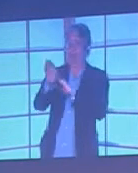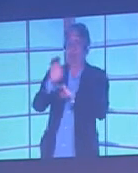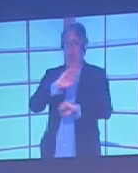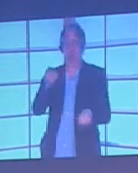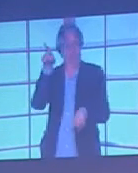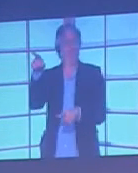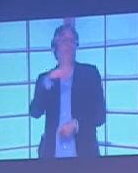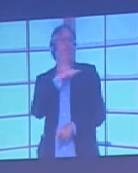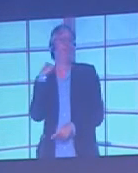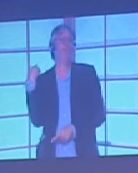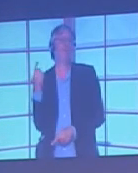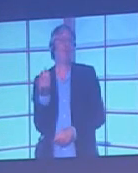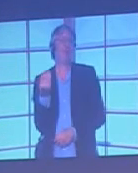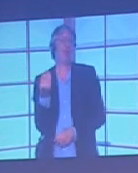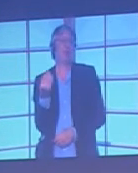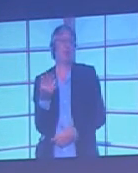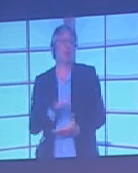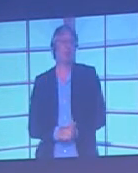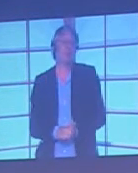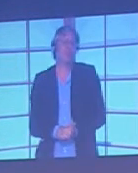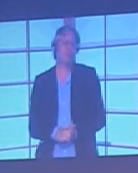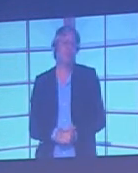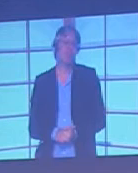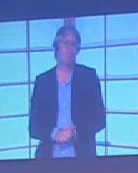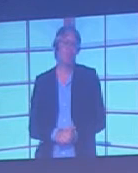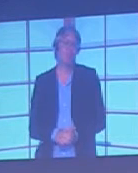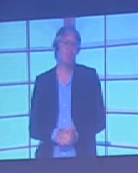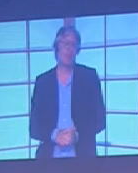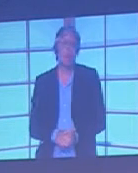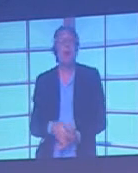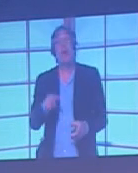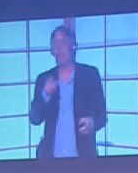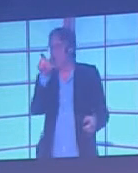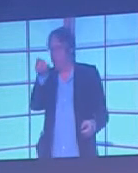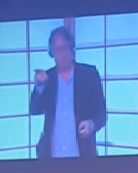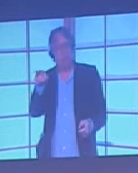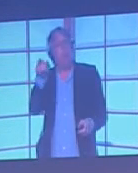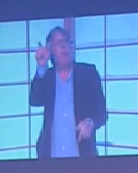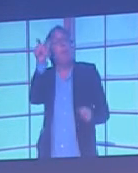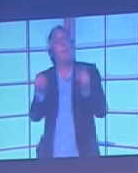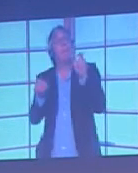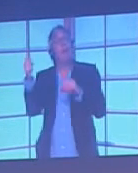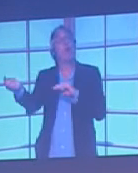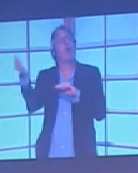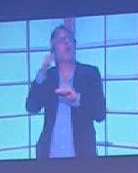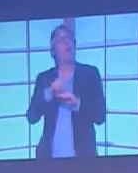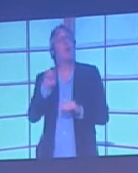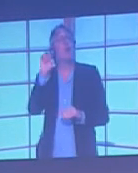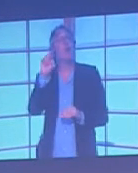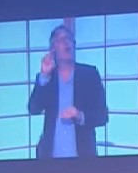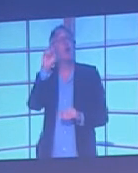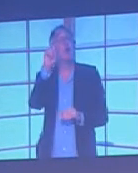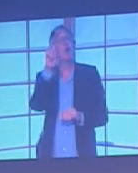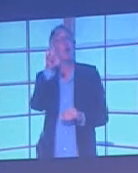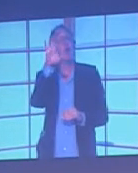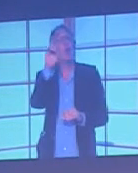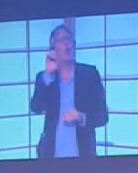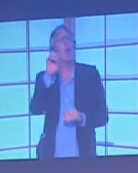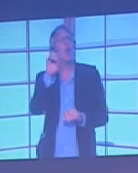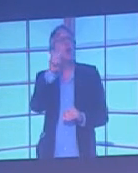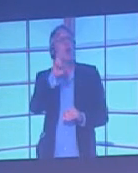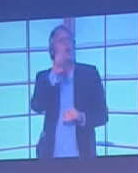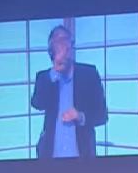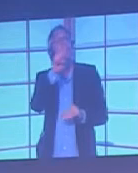change the mindsets. People come to events like Euro 2016 speaking different languages. We have that evident